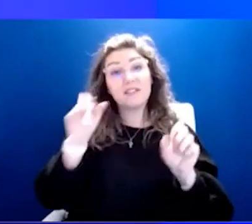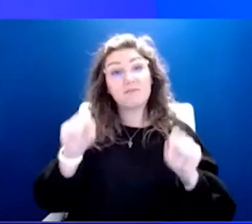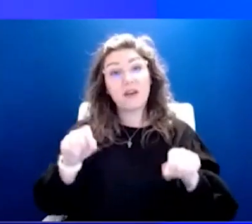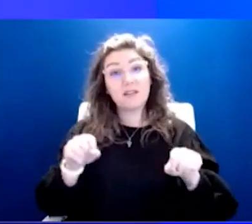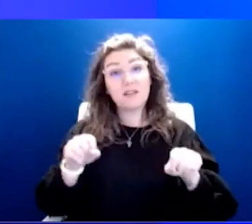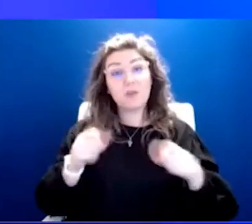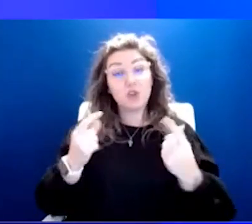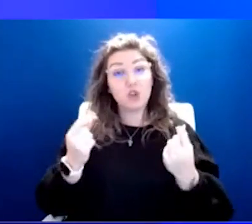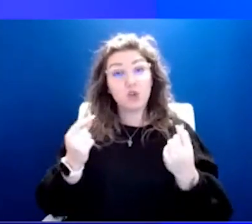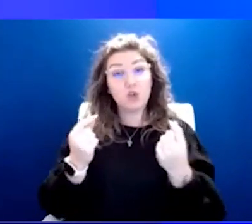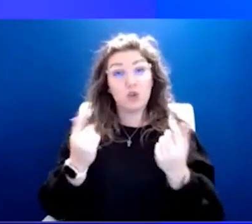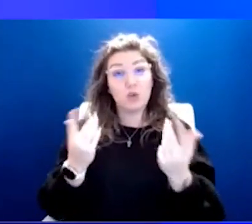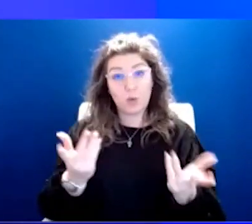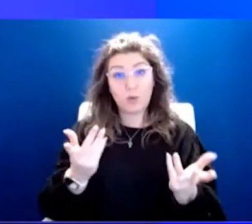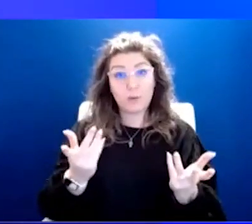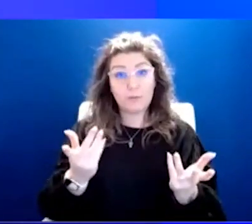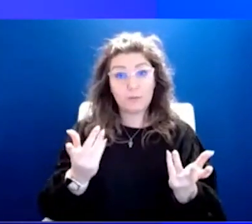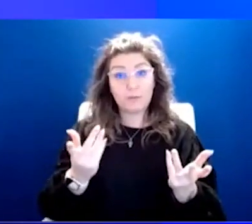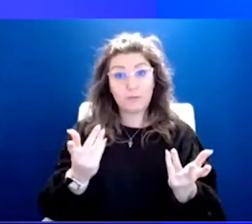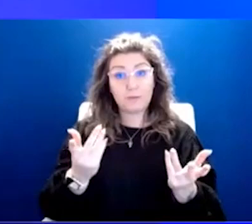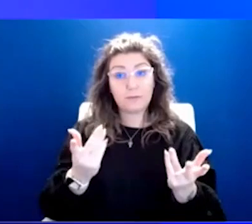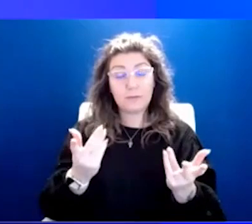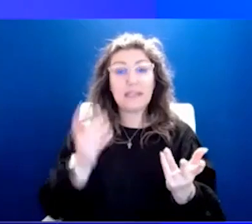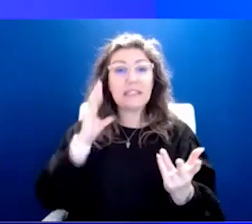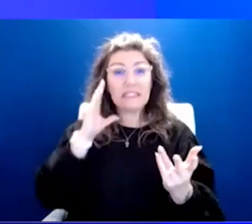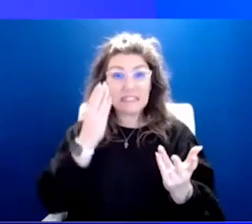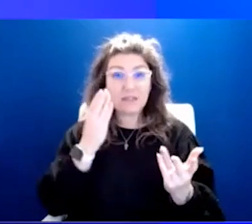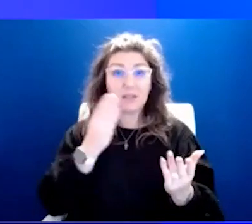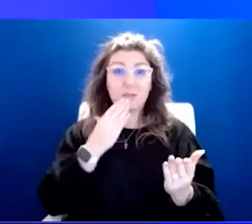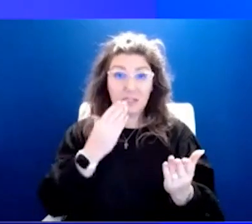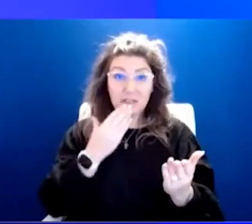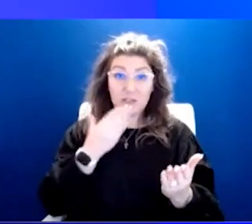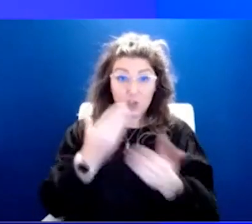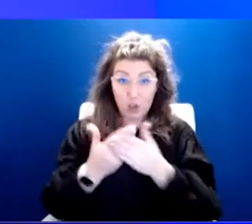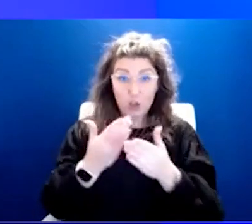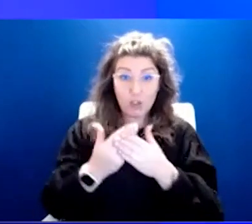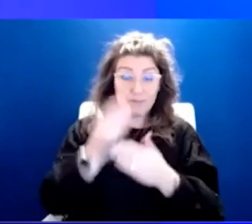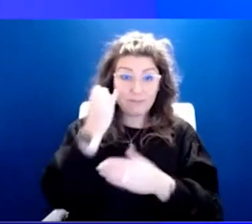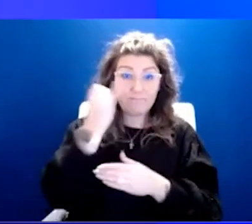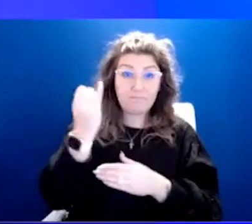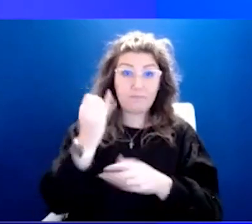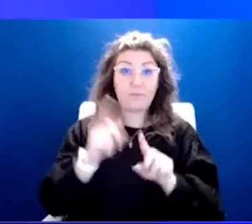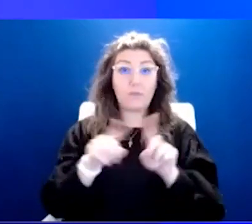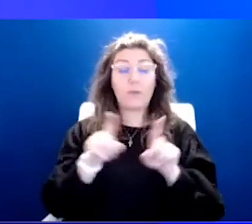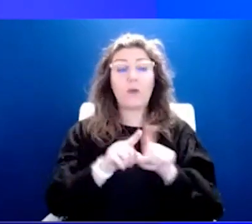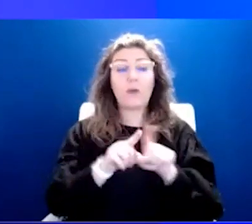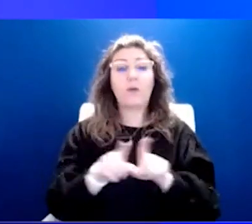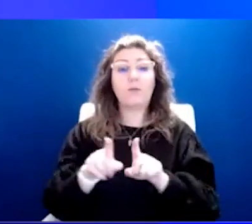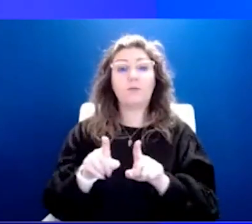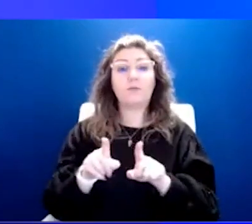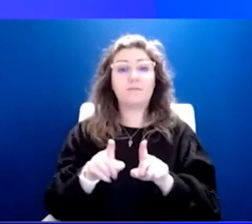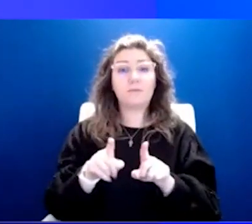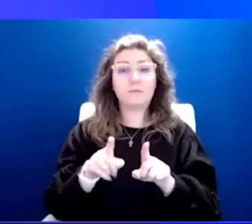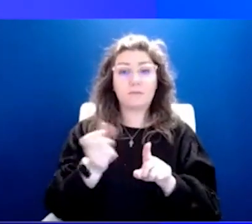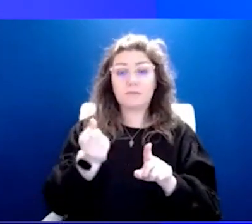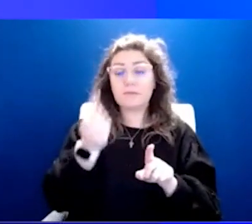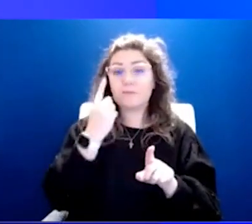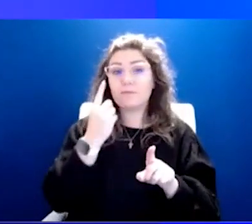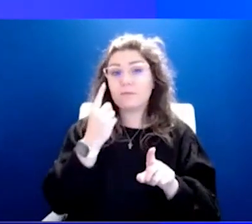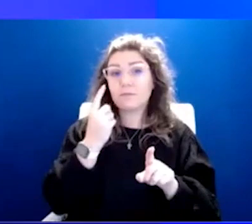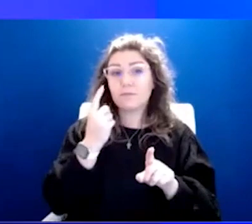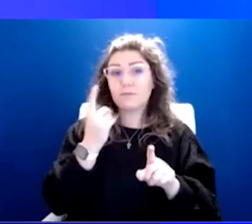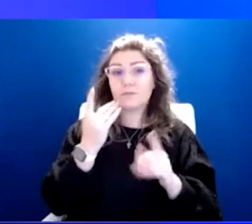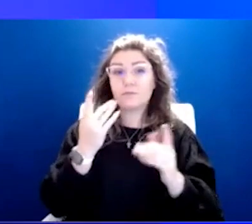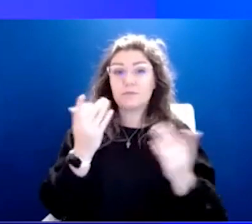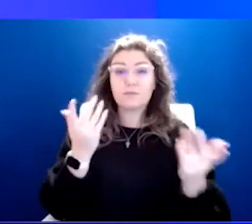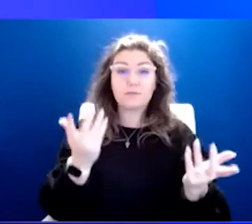then it certainly seems to be an advisable thing to do, but you also have got to take into account